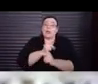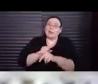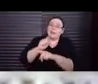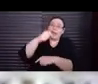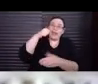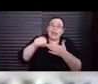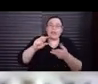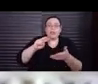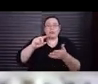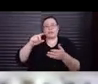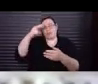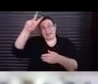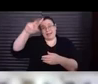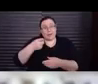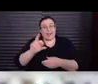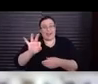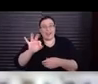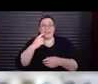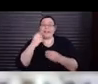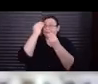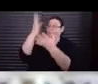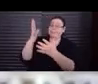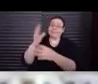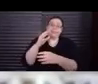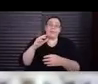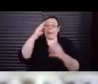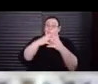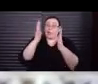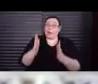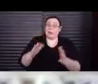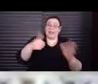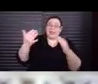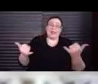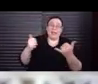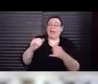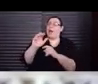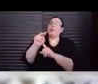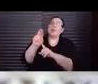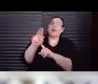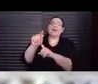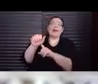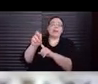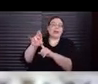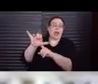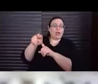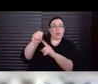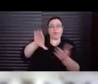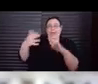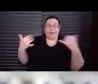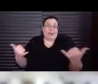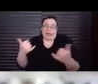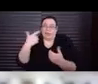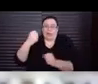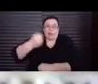saying, by the way, an American died today. Un norteamericano murió hoy because he tried to take a person, you know,